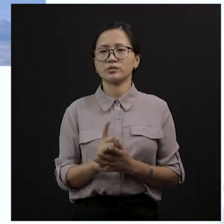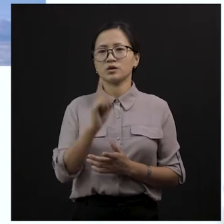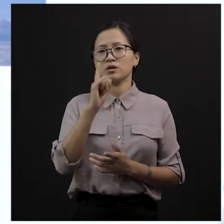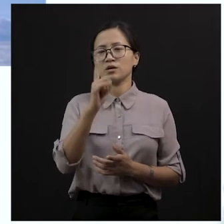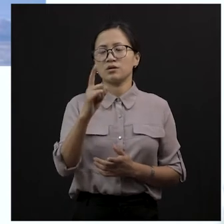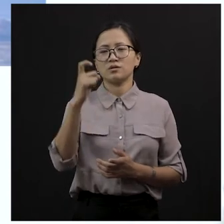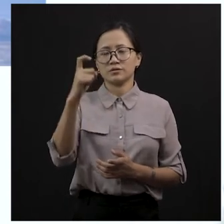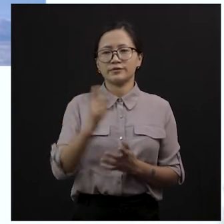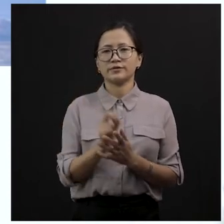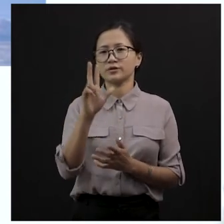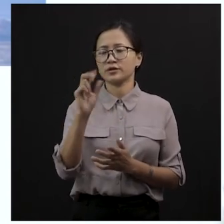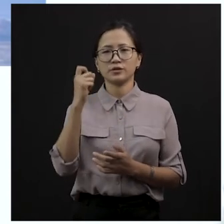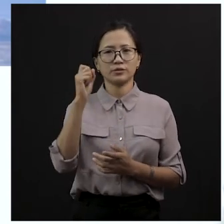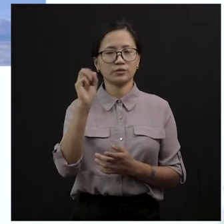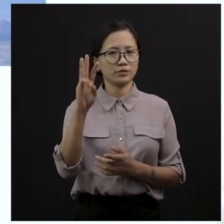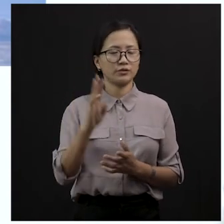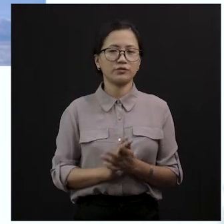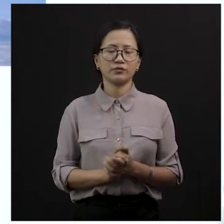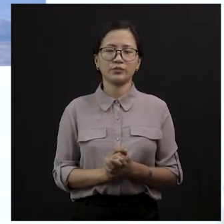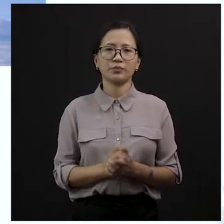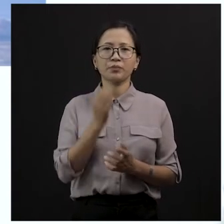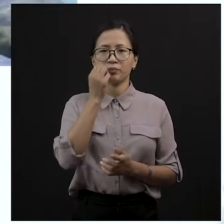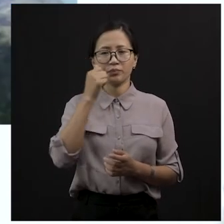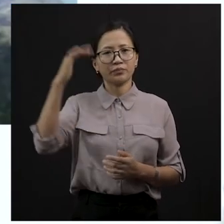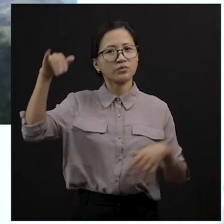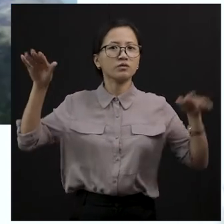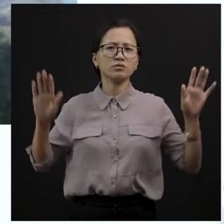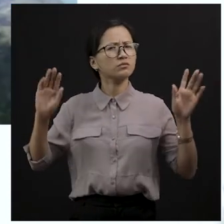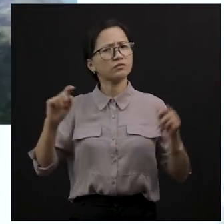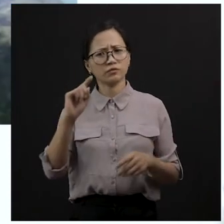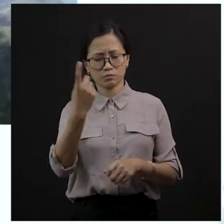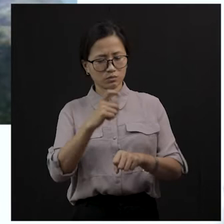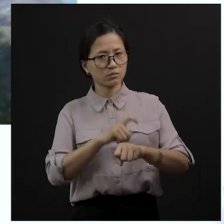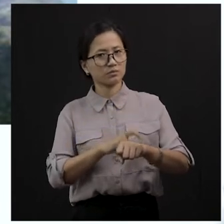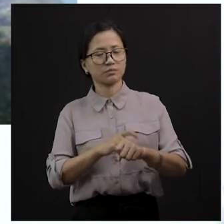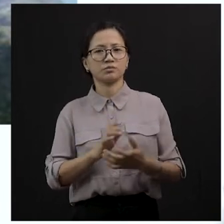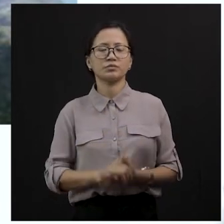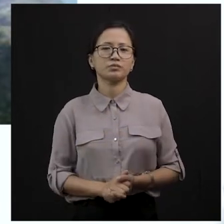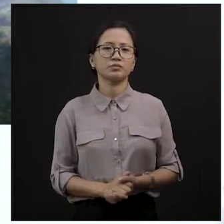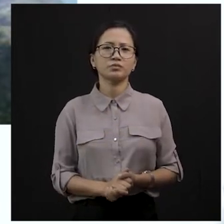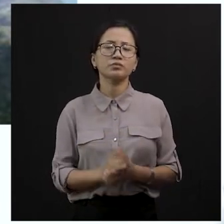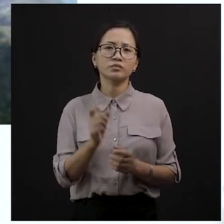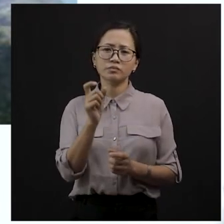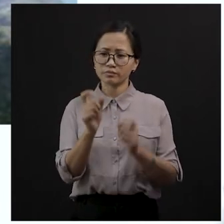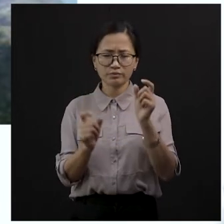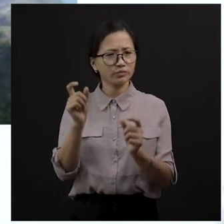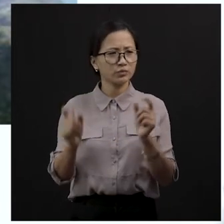1783 that man started flying for the first time. Now, people